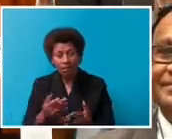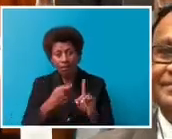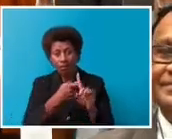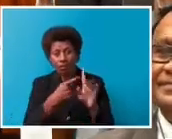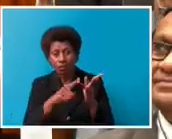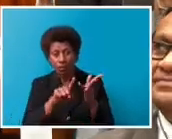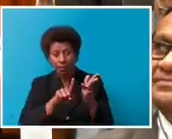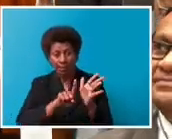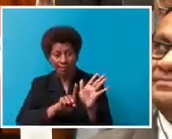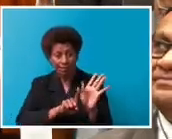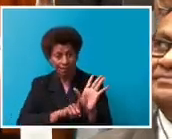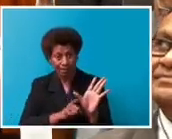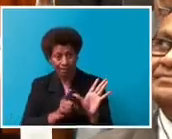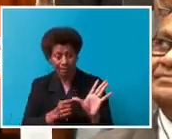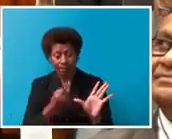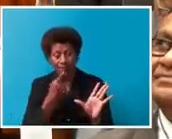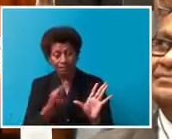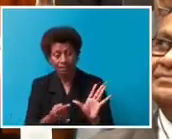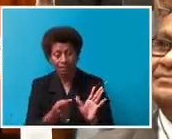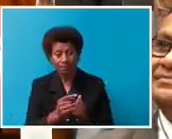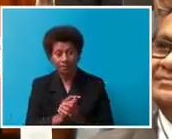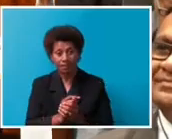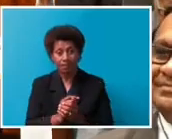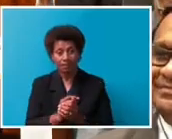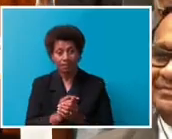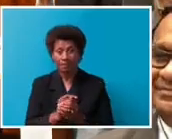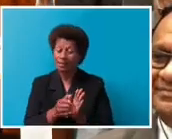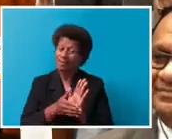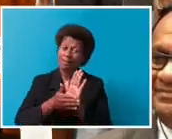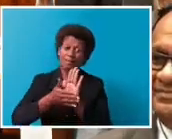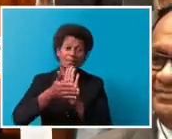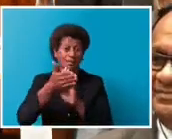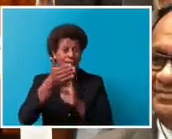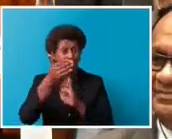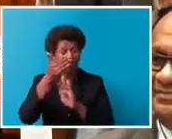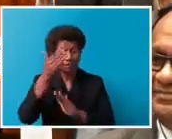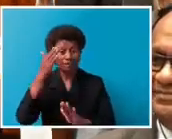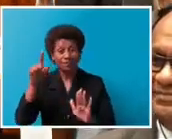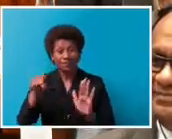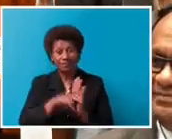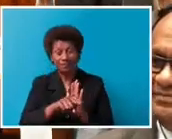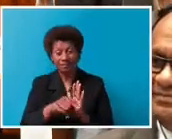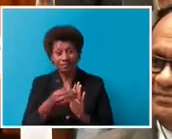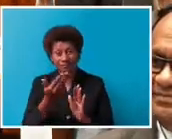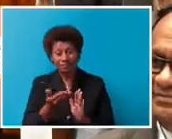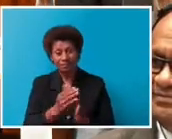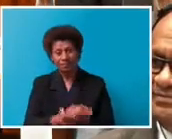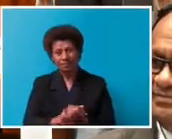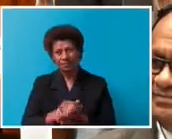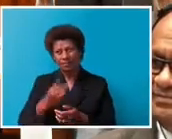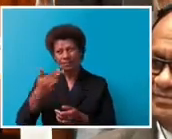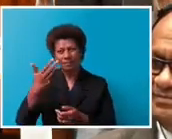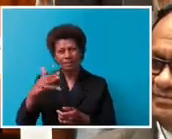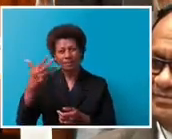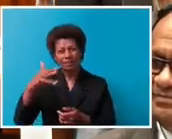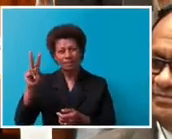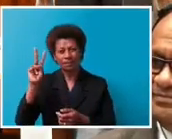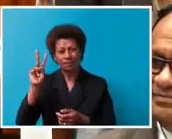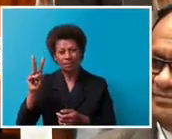we've run a highest deficit since 1992, Mr. Speaker